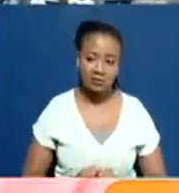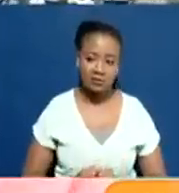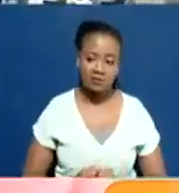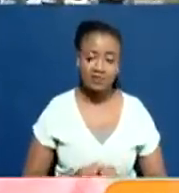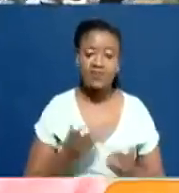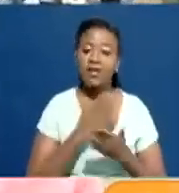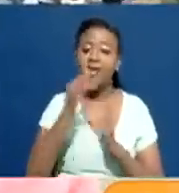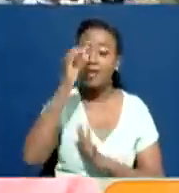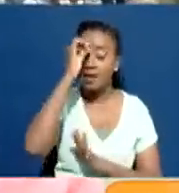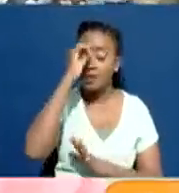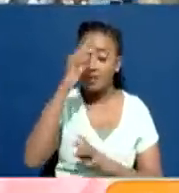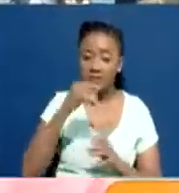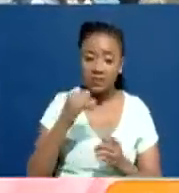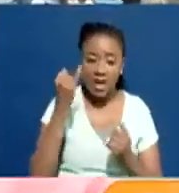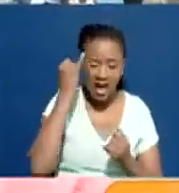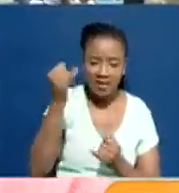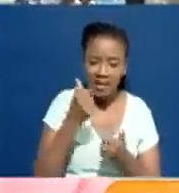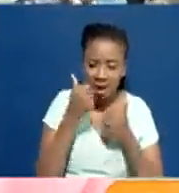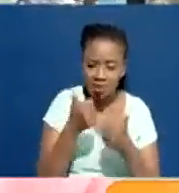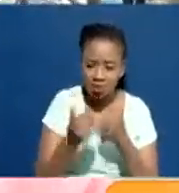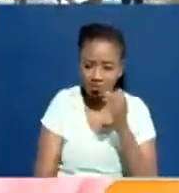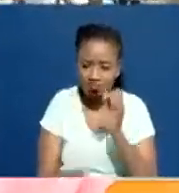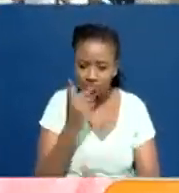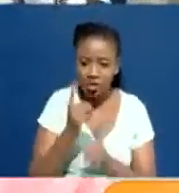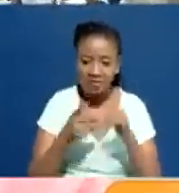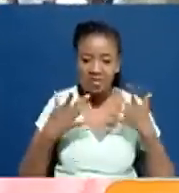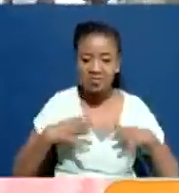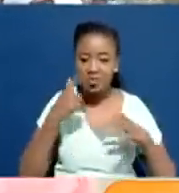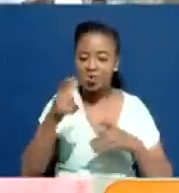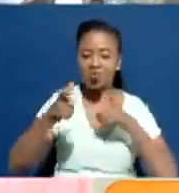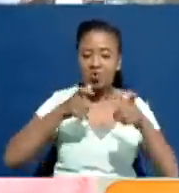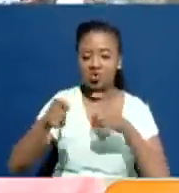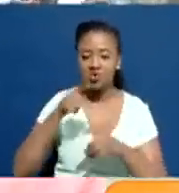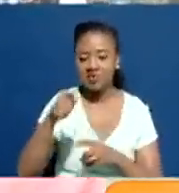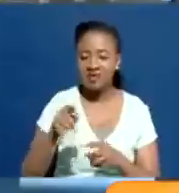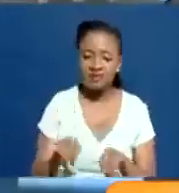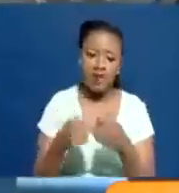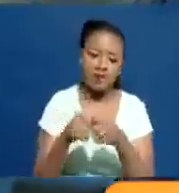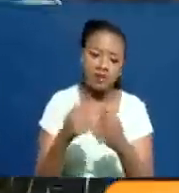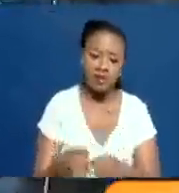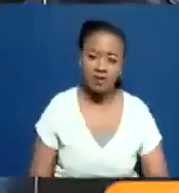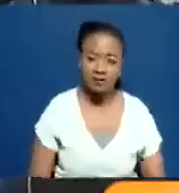gavana ina start waga inaanzisha na good intentions. The people wenye wanaona kwa custodians ndio waga wanakuja wanaiharibu.